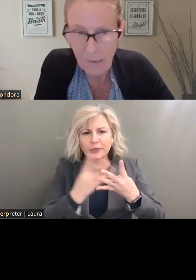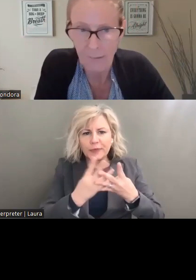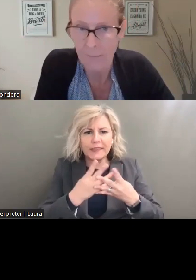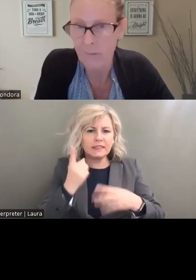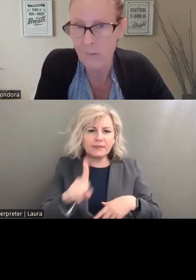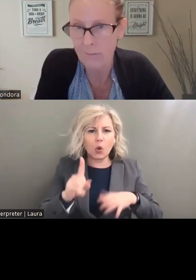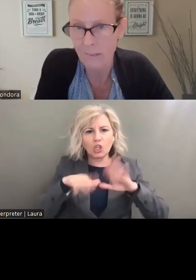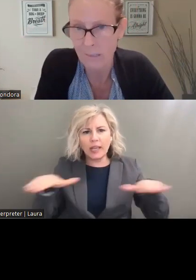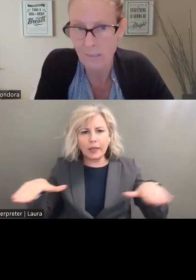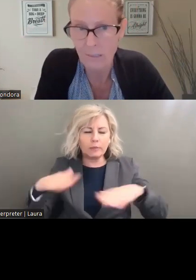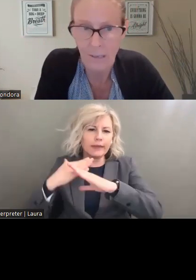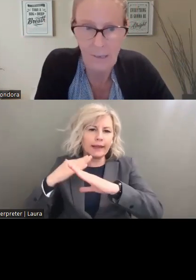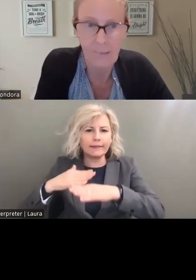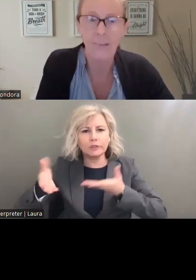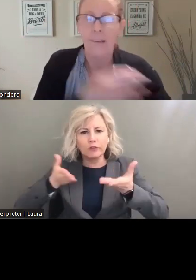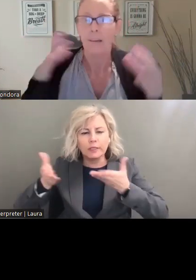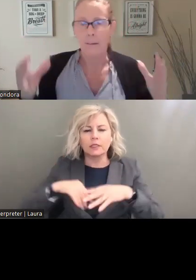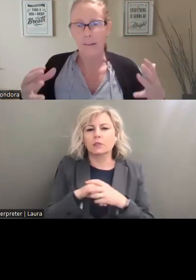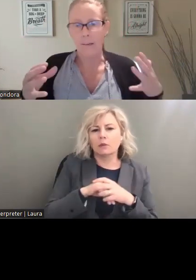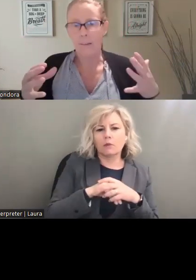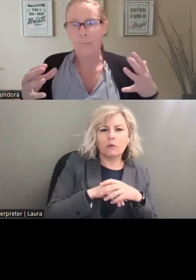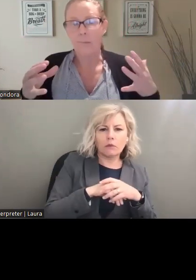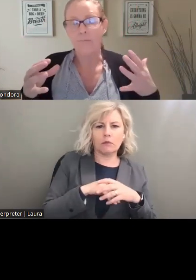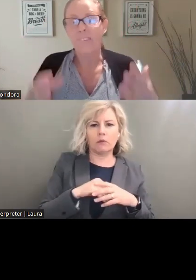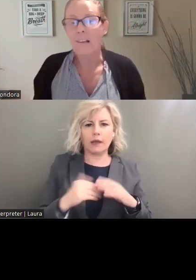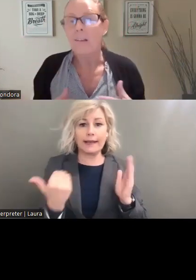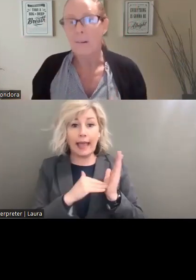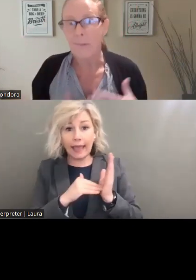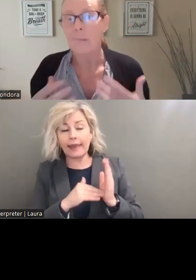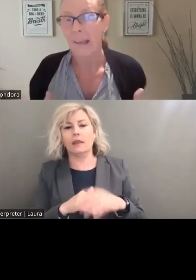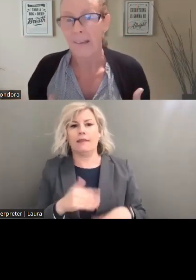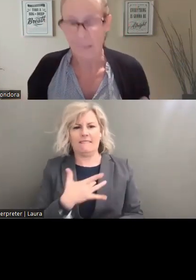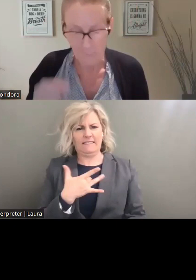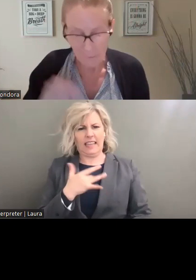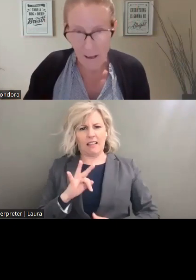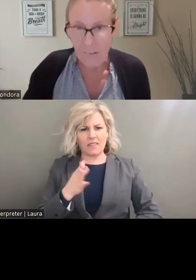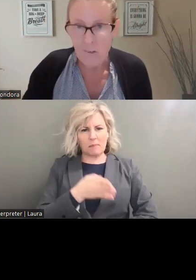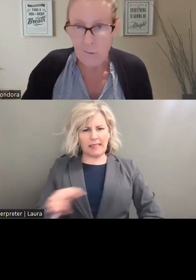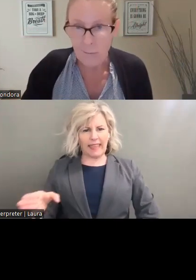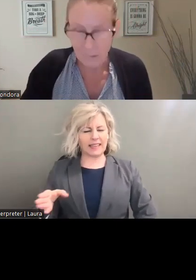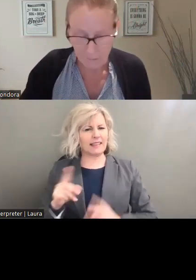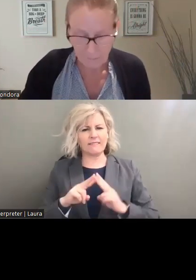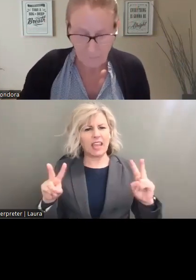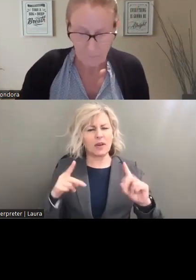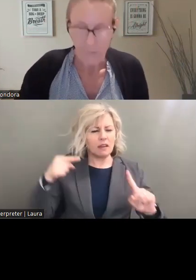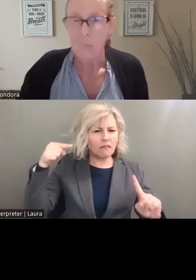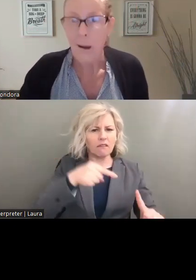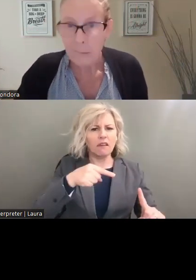child protective services. And again, the feel of the plan is pathology